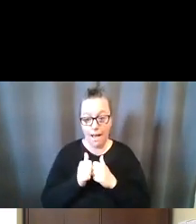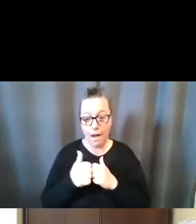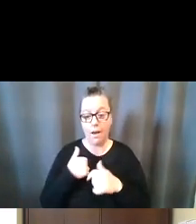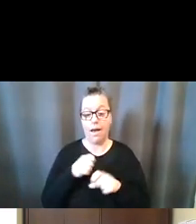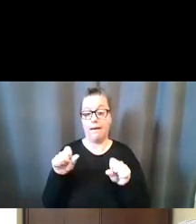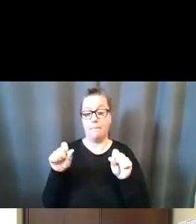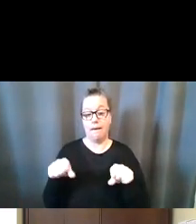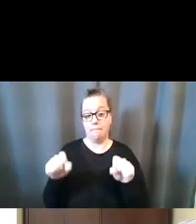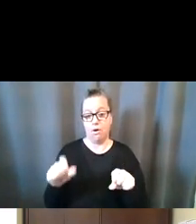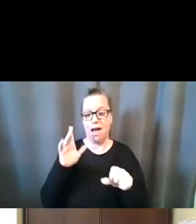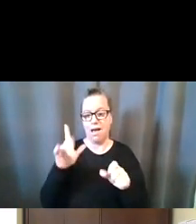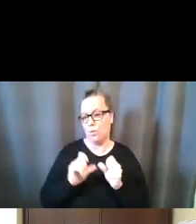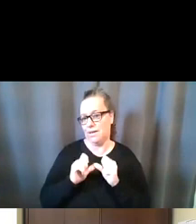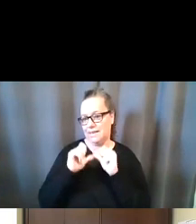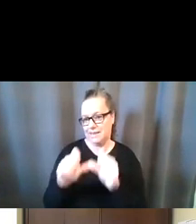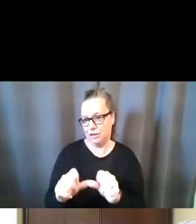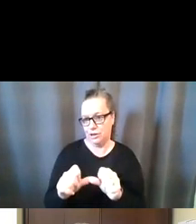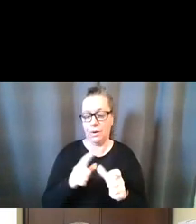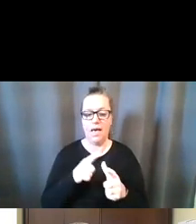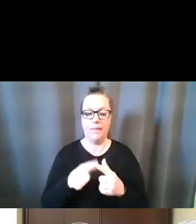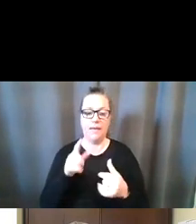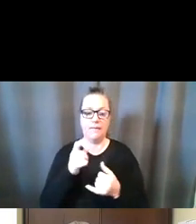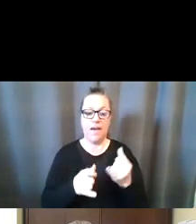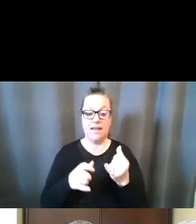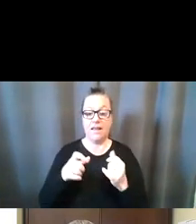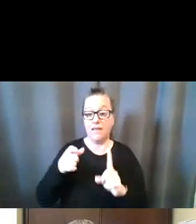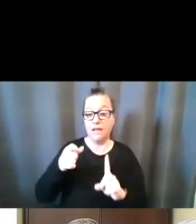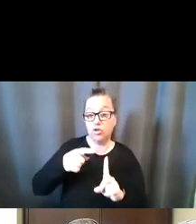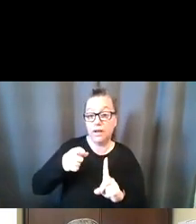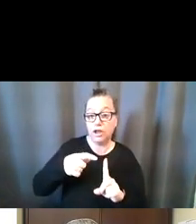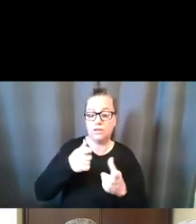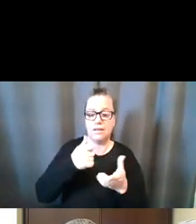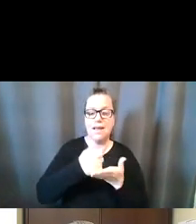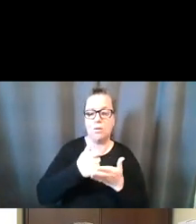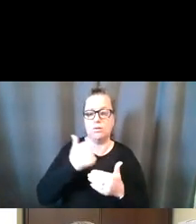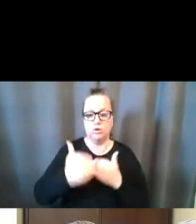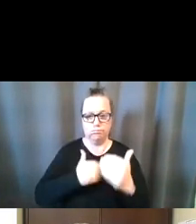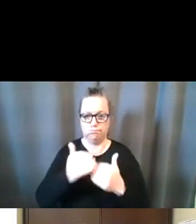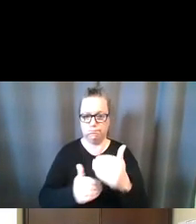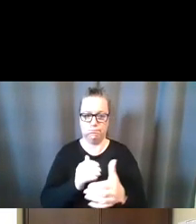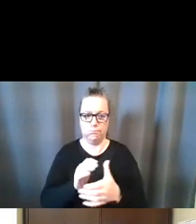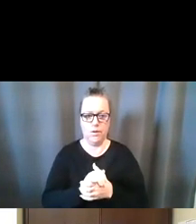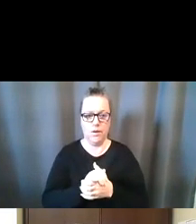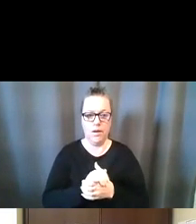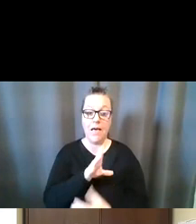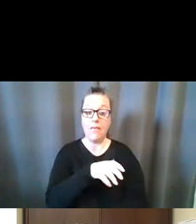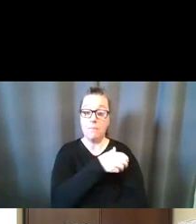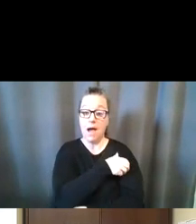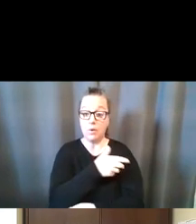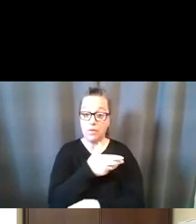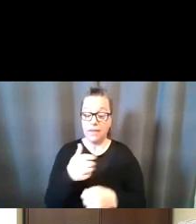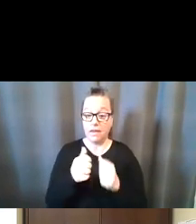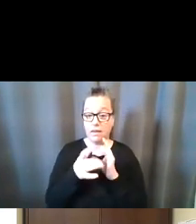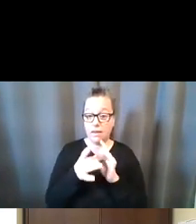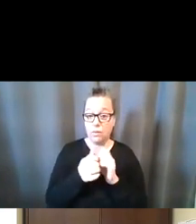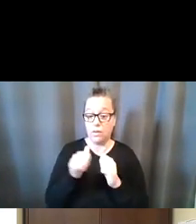to, and I'll continue to. And then finally, those triggers that would help you move somebody forward. The powerful thing about ADKAR is